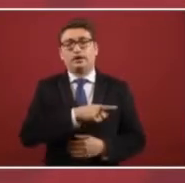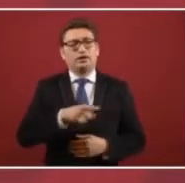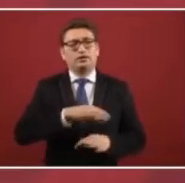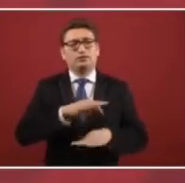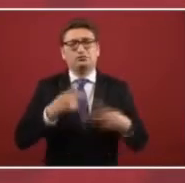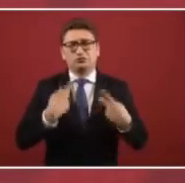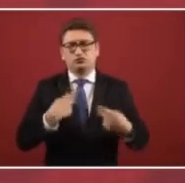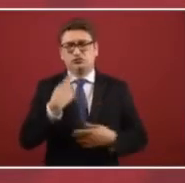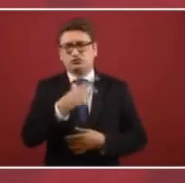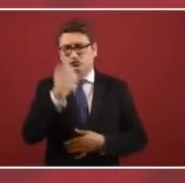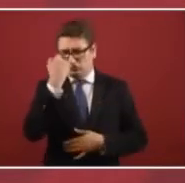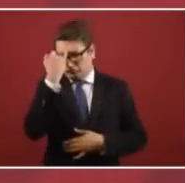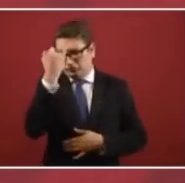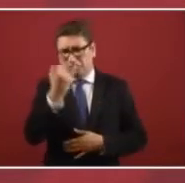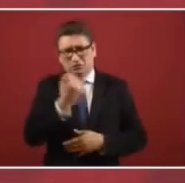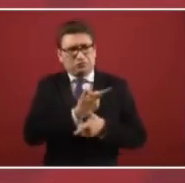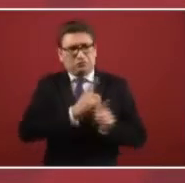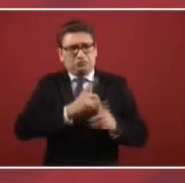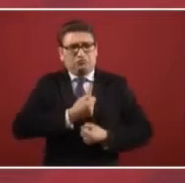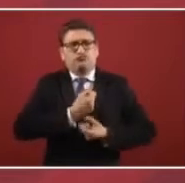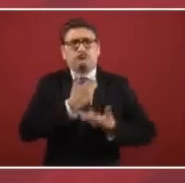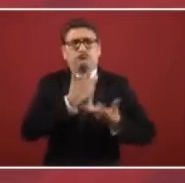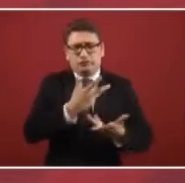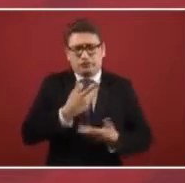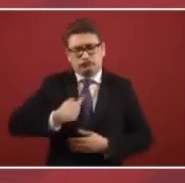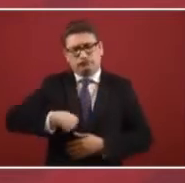the free manifestation of ideas